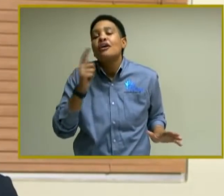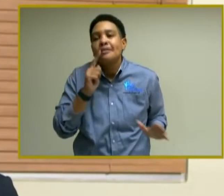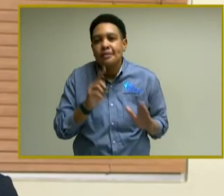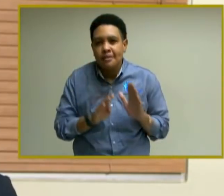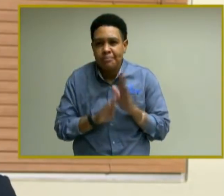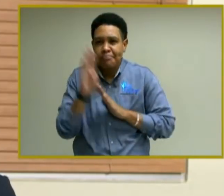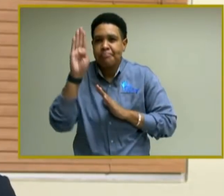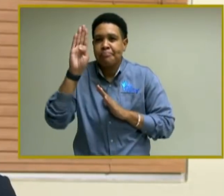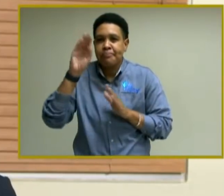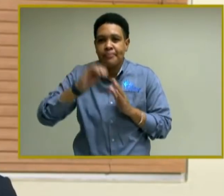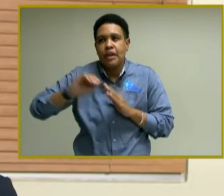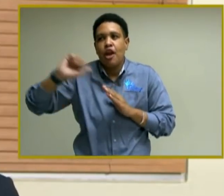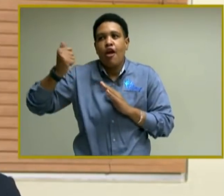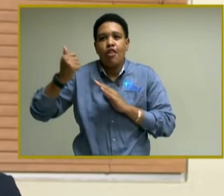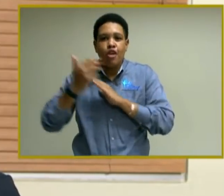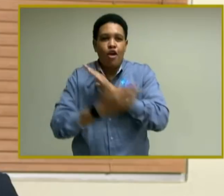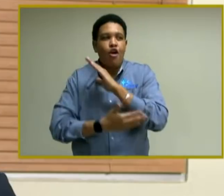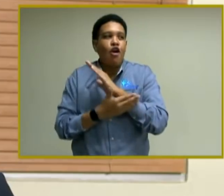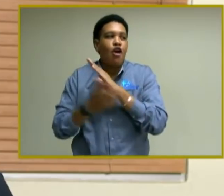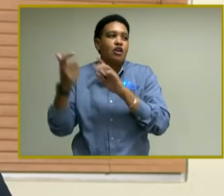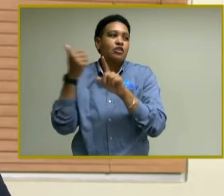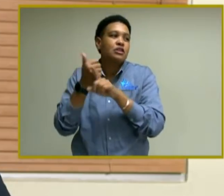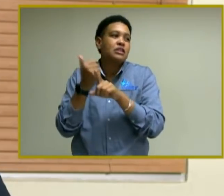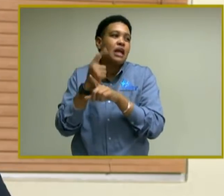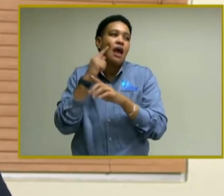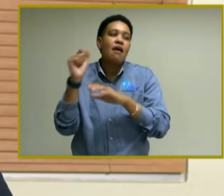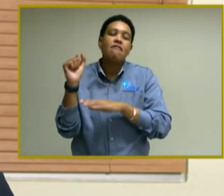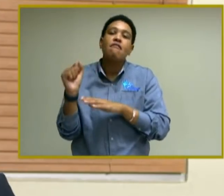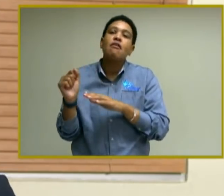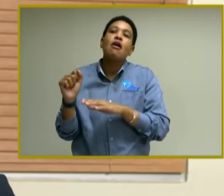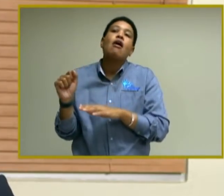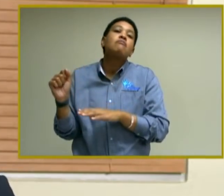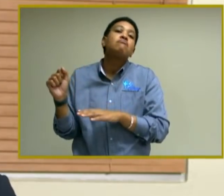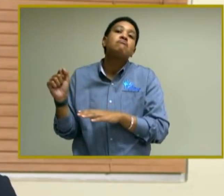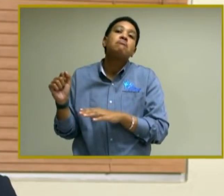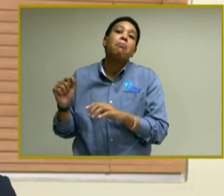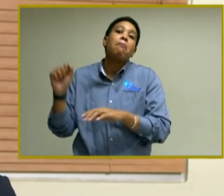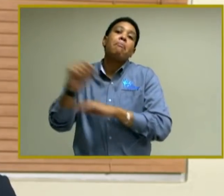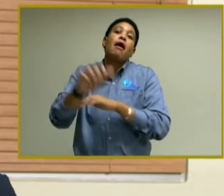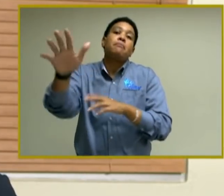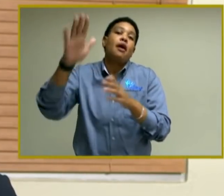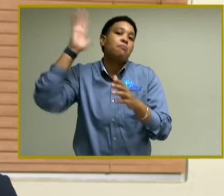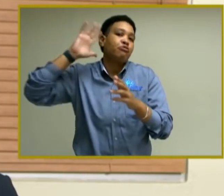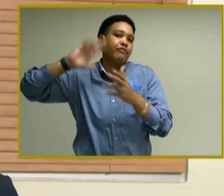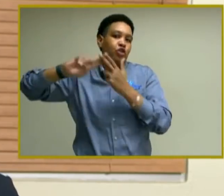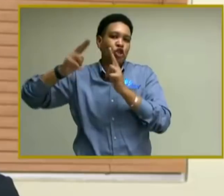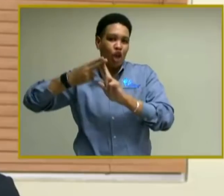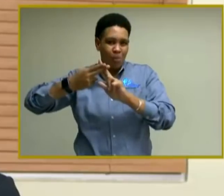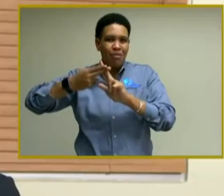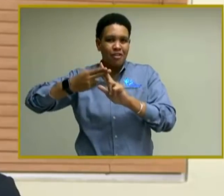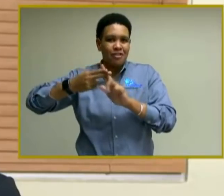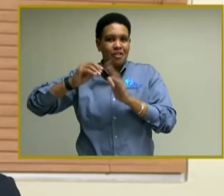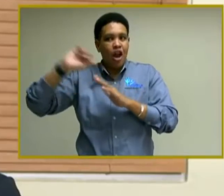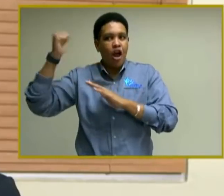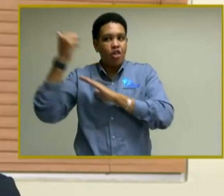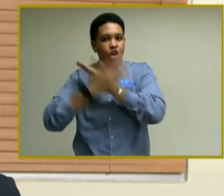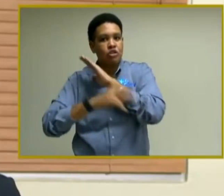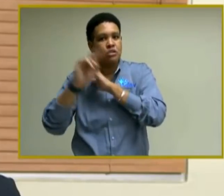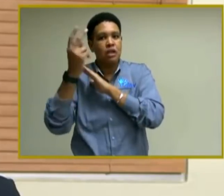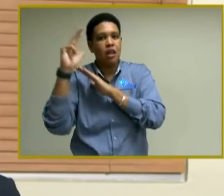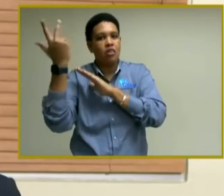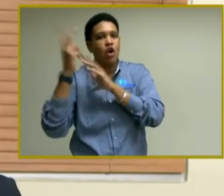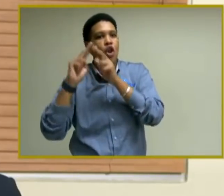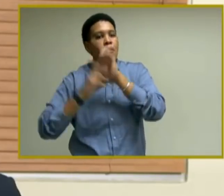surges in other countries have been way above their previous surges. But